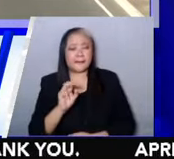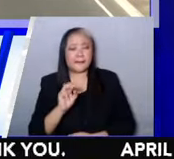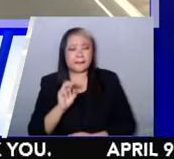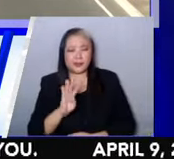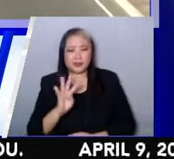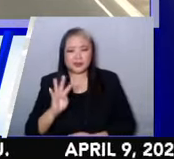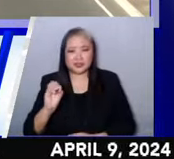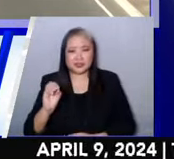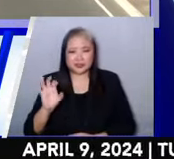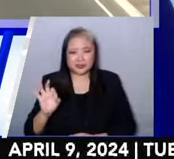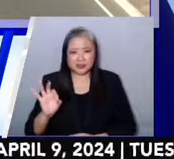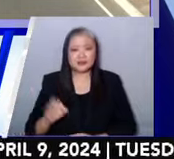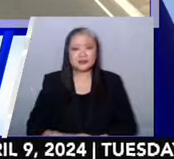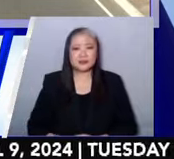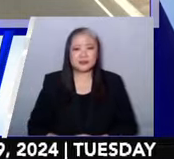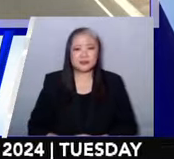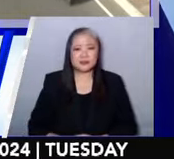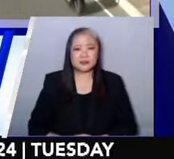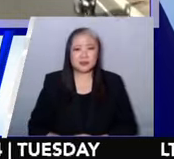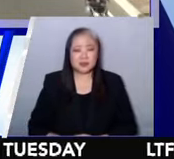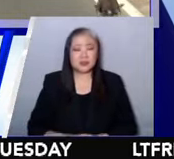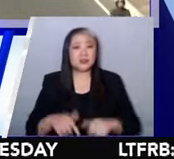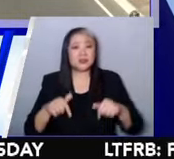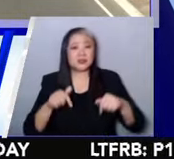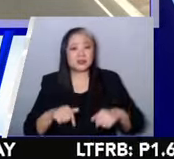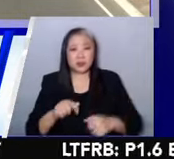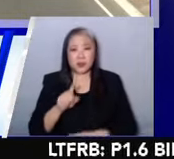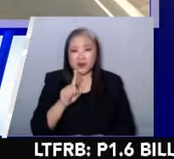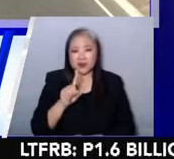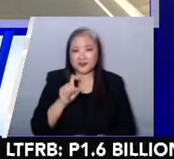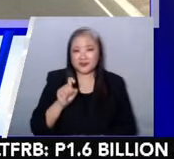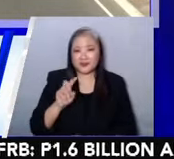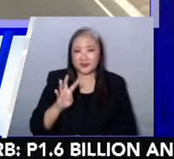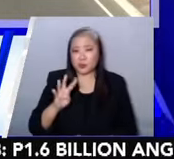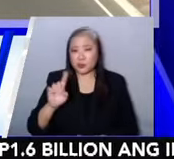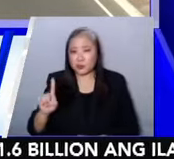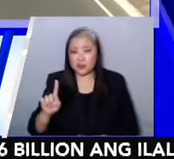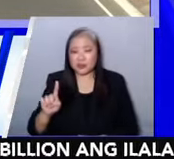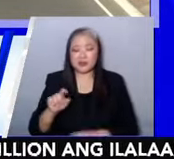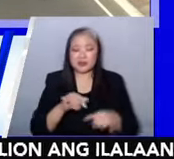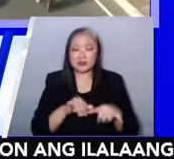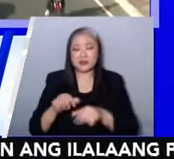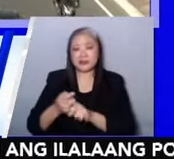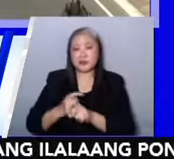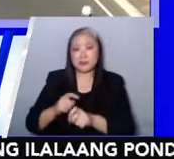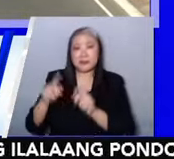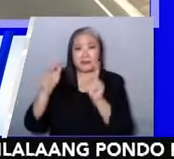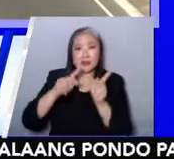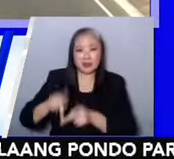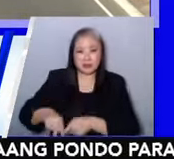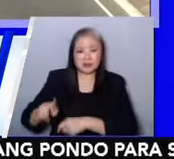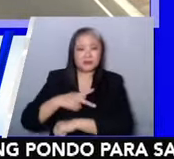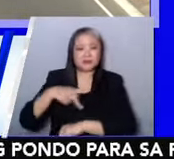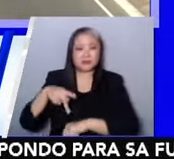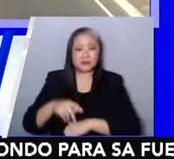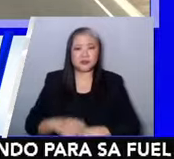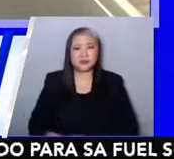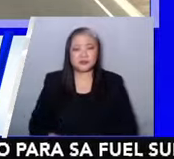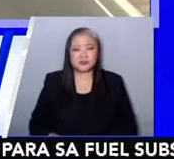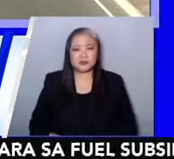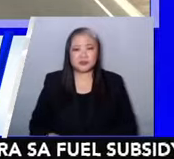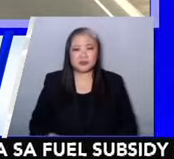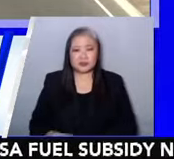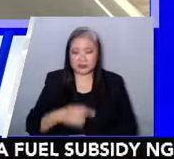4409. Iroquois Reef is 141 nautical miles from mainland Palawan, Philippines, a traditional fishing ground